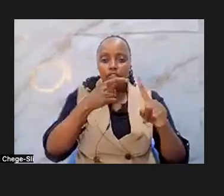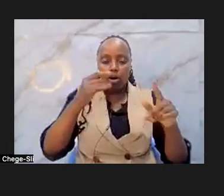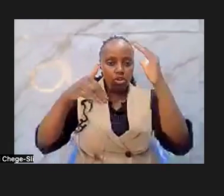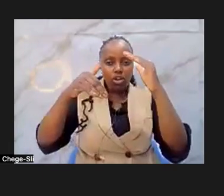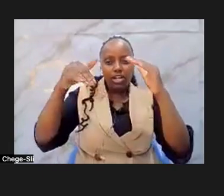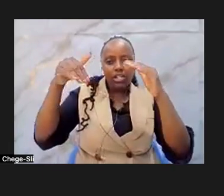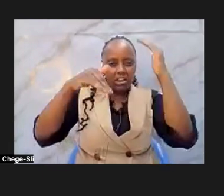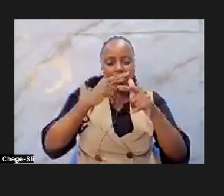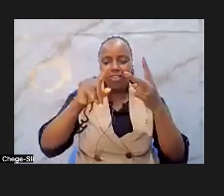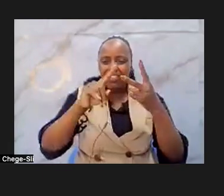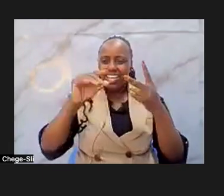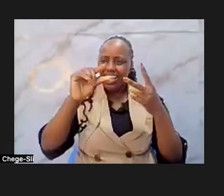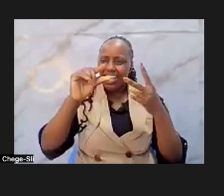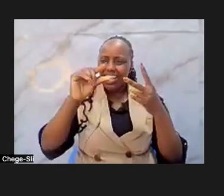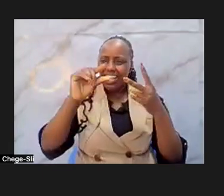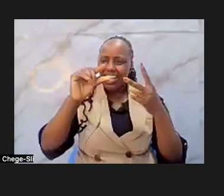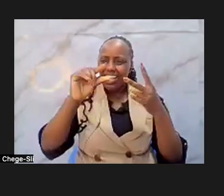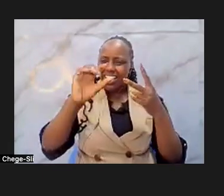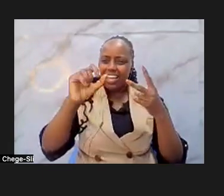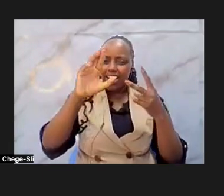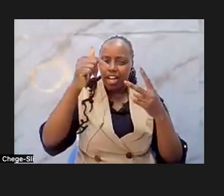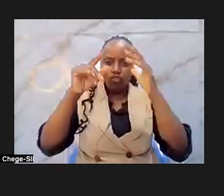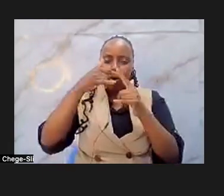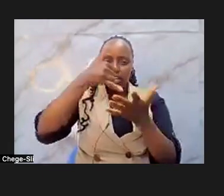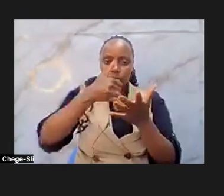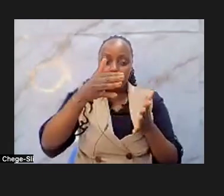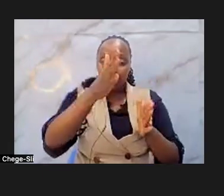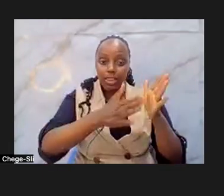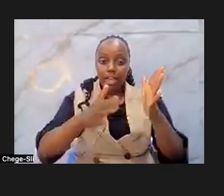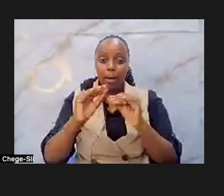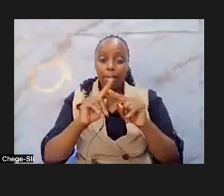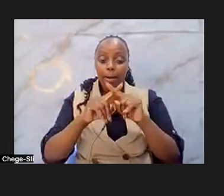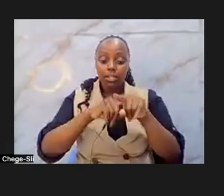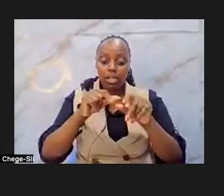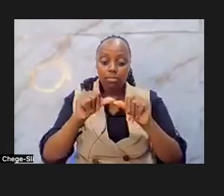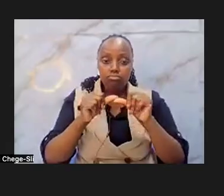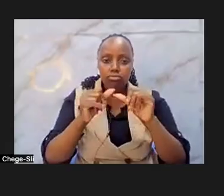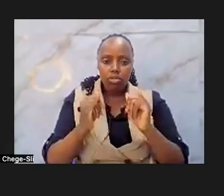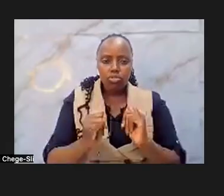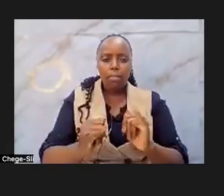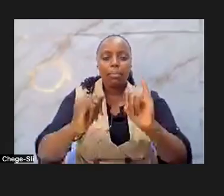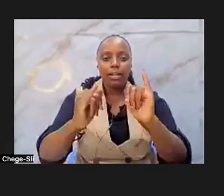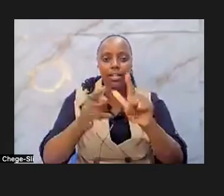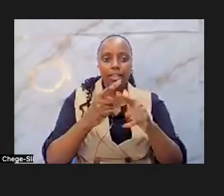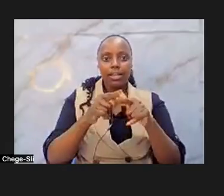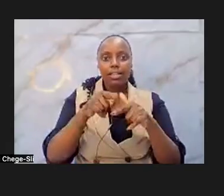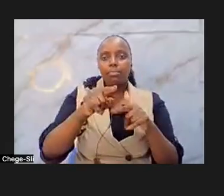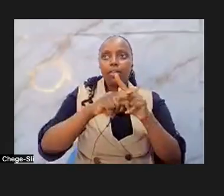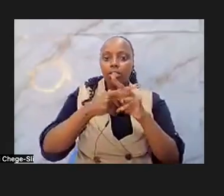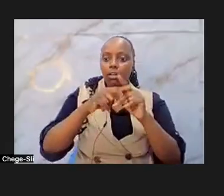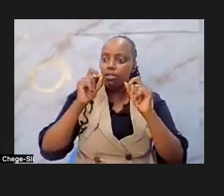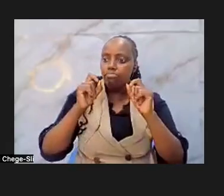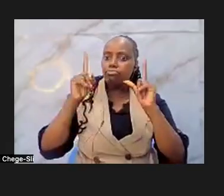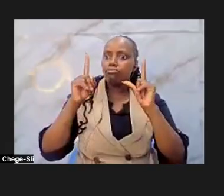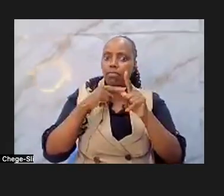originally were not part of the plan. But as we continued implementing, they have now started to place their student in the facility.